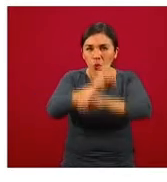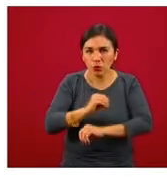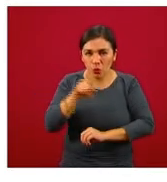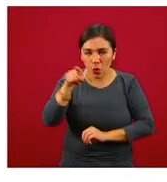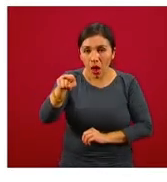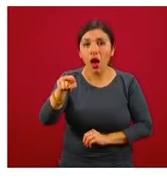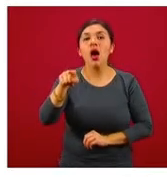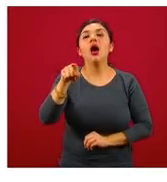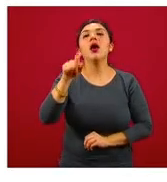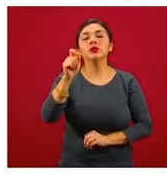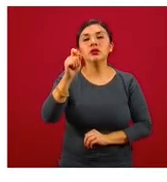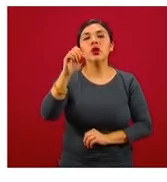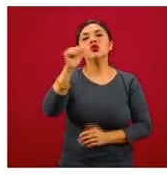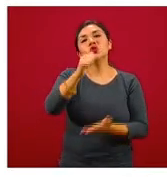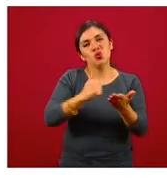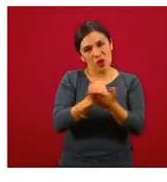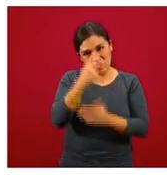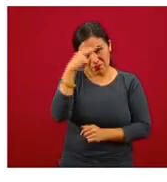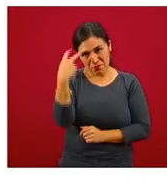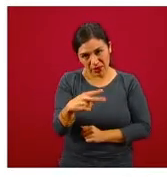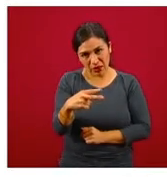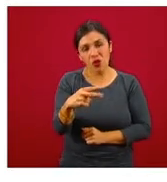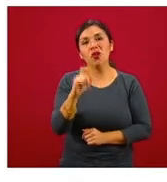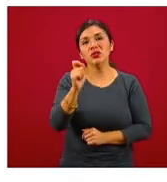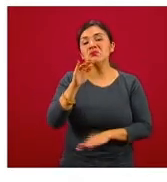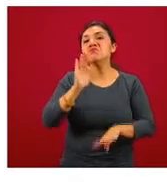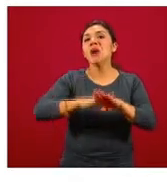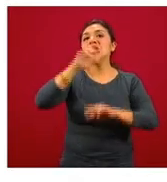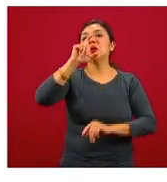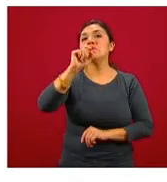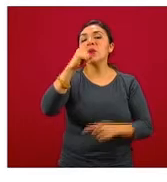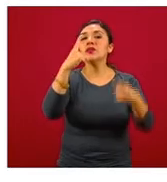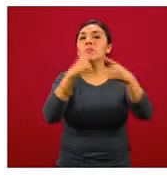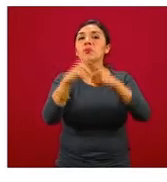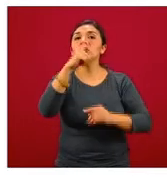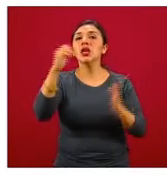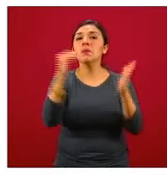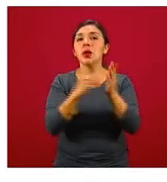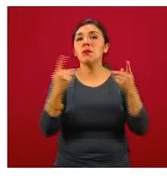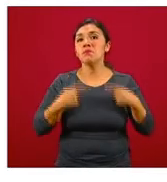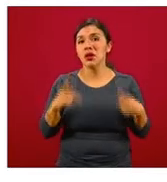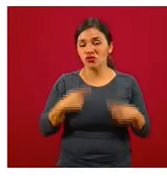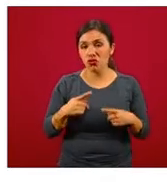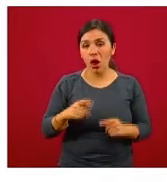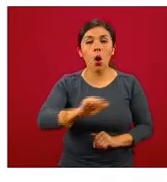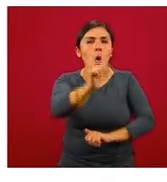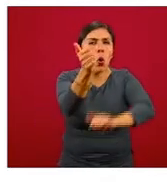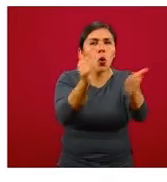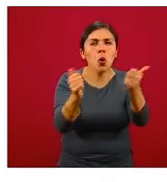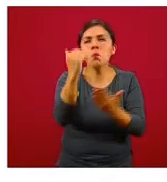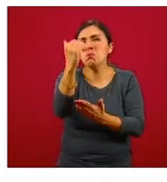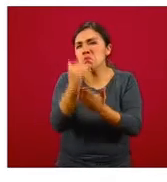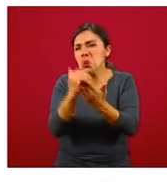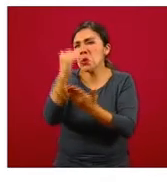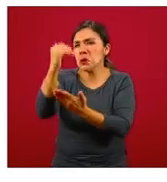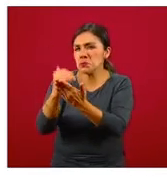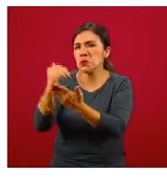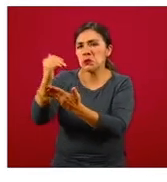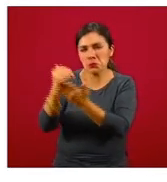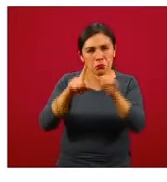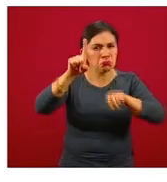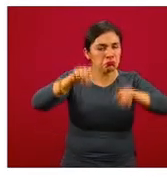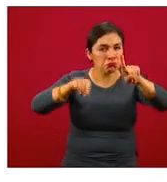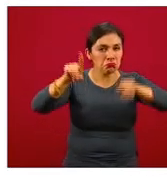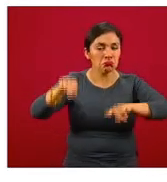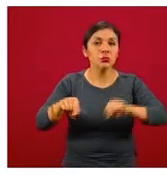mapa. Tabasco, Mexico Ciudad de México City, es that's arriba de 20 over por 100.000 20 per habitantes. Los 100,000 demás tienen inhabitants, menos and the de rest of esa our escala.